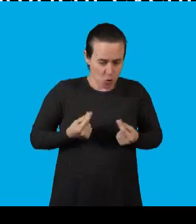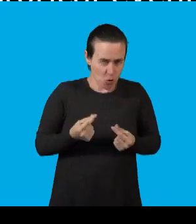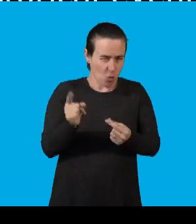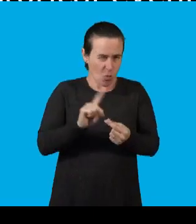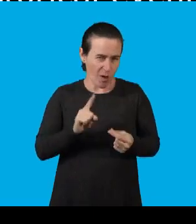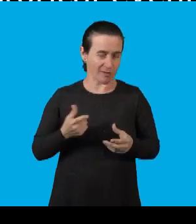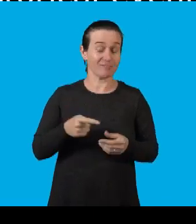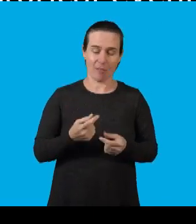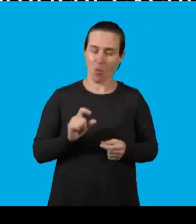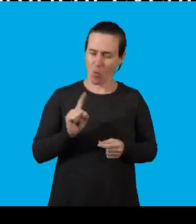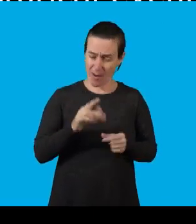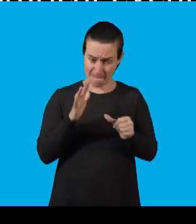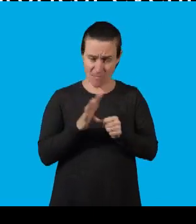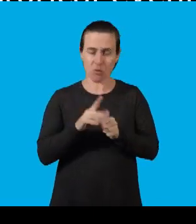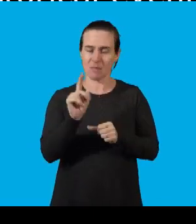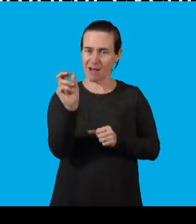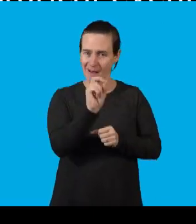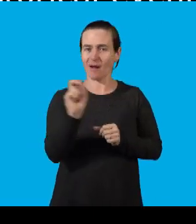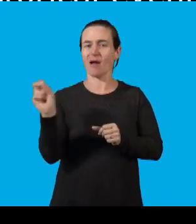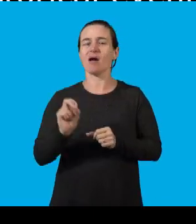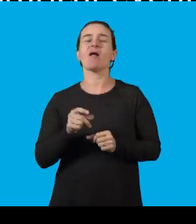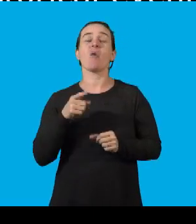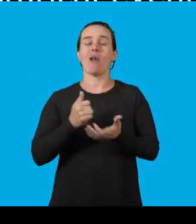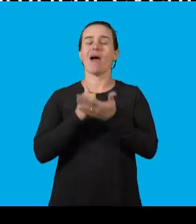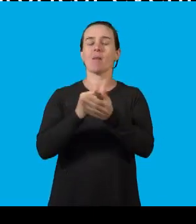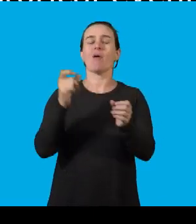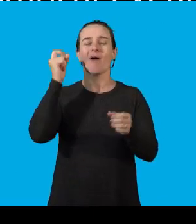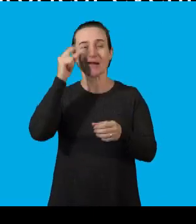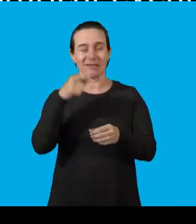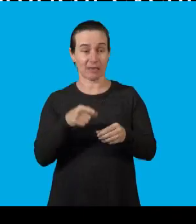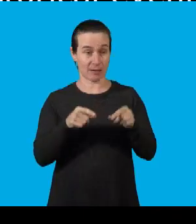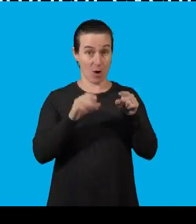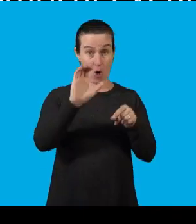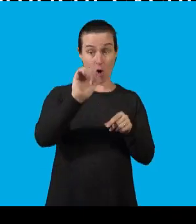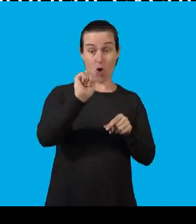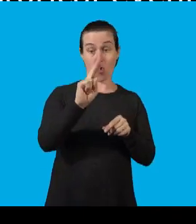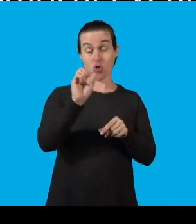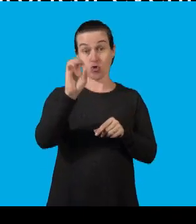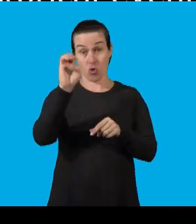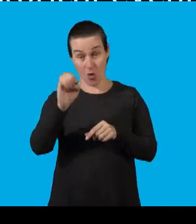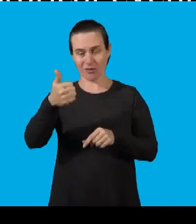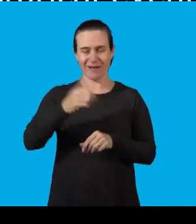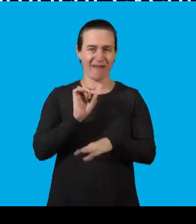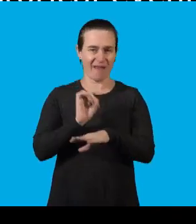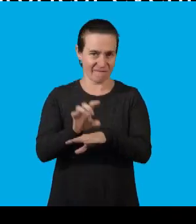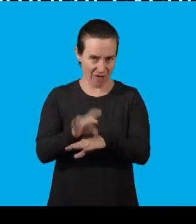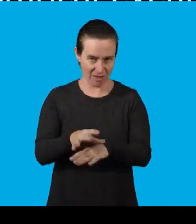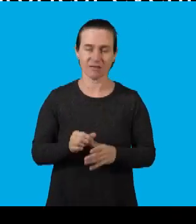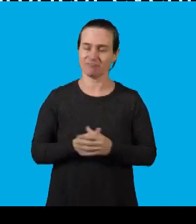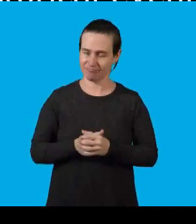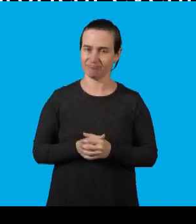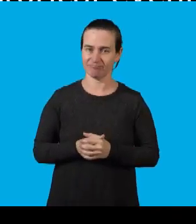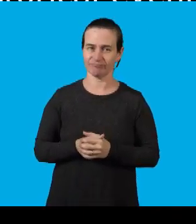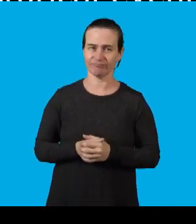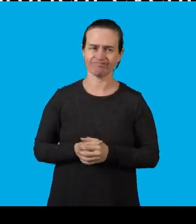or actions, because that is also going to help you understand cause and effect. If you can see that this was a key